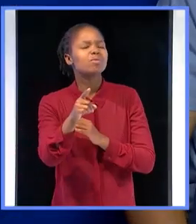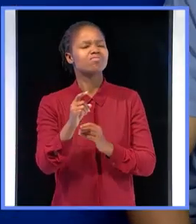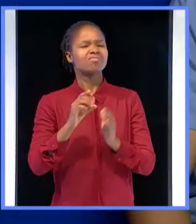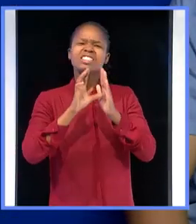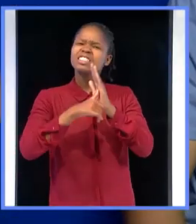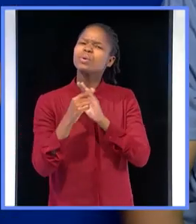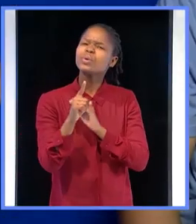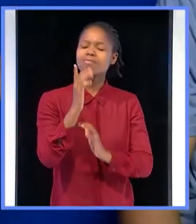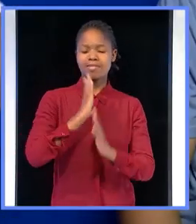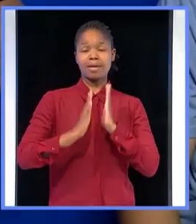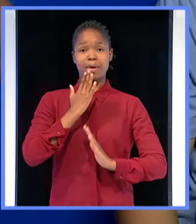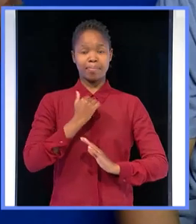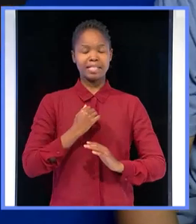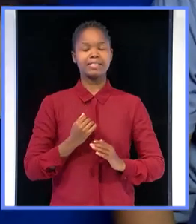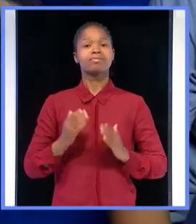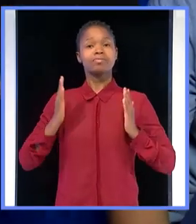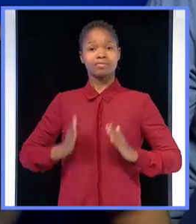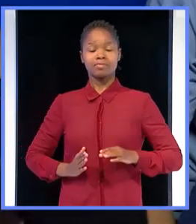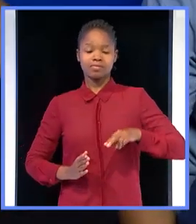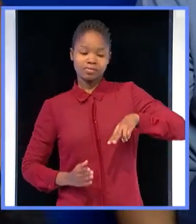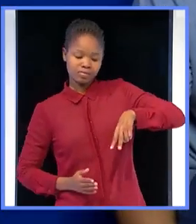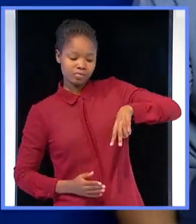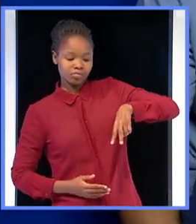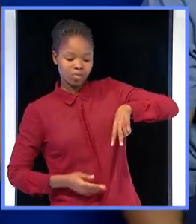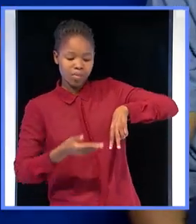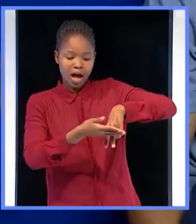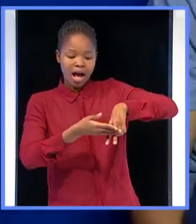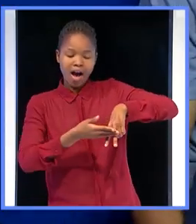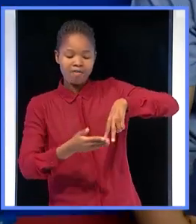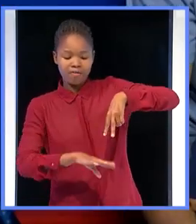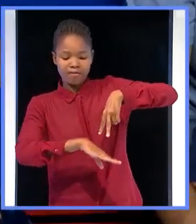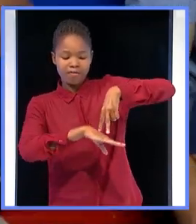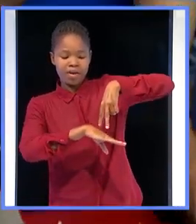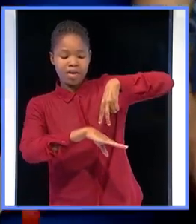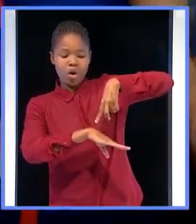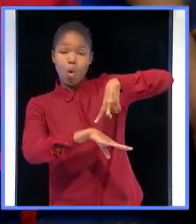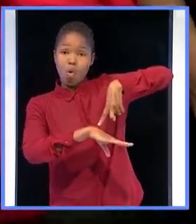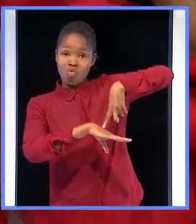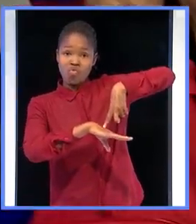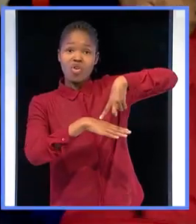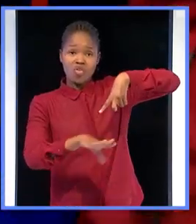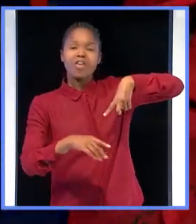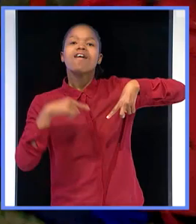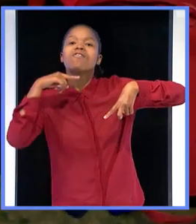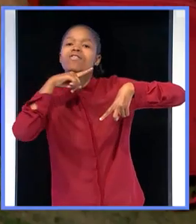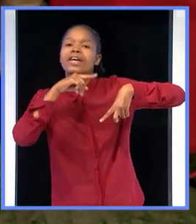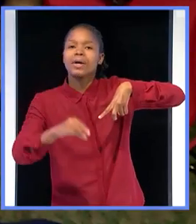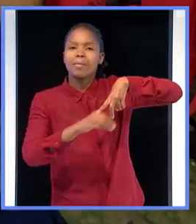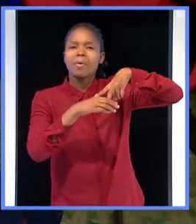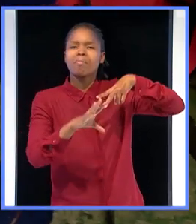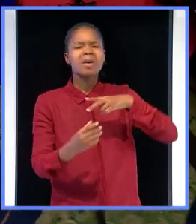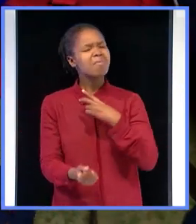your disability is? My leg is lower than knee amputate. It's off. Yeah. So I got a prosthetic leg.